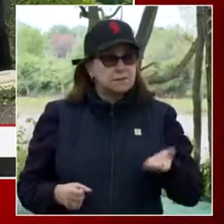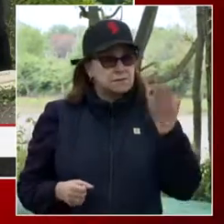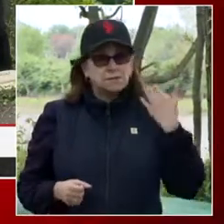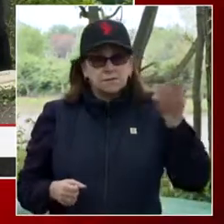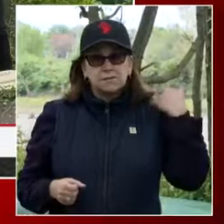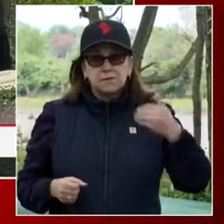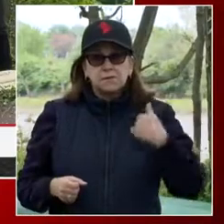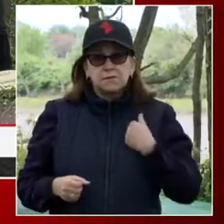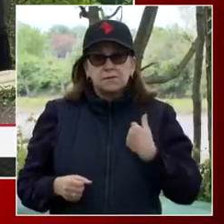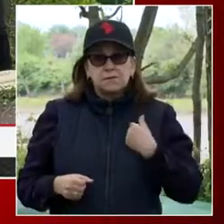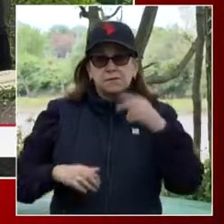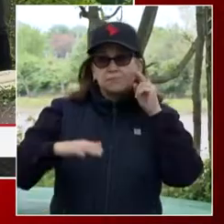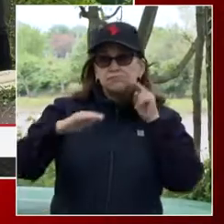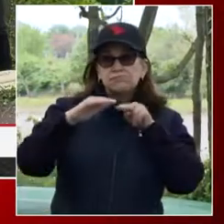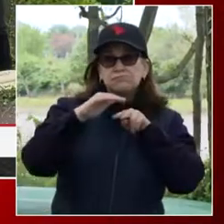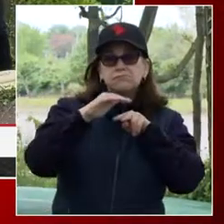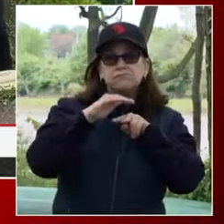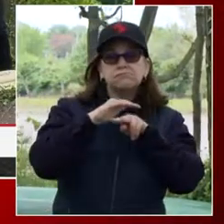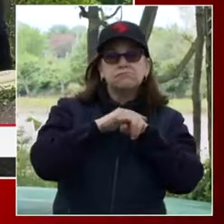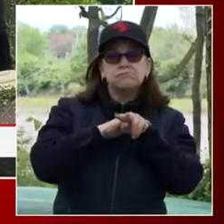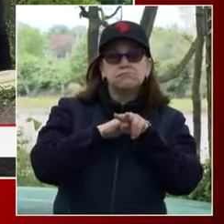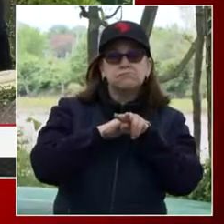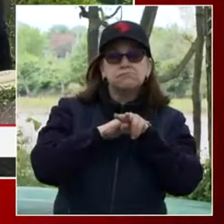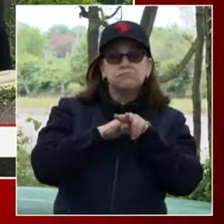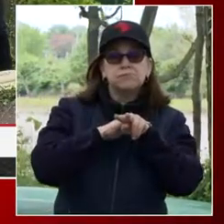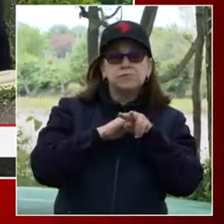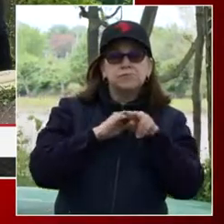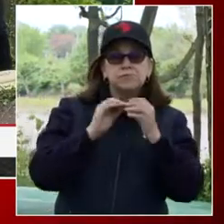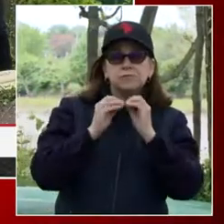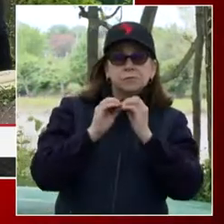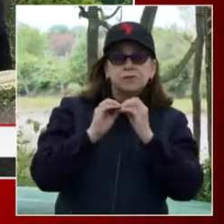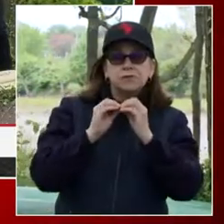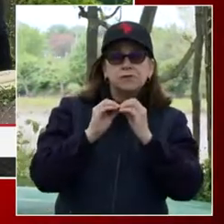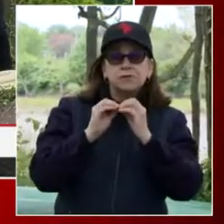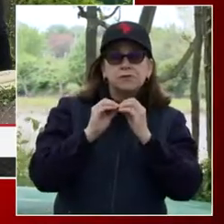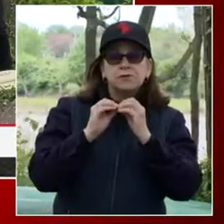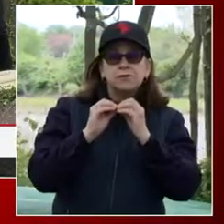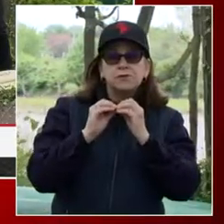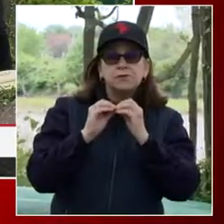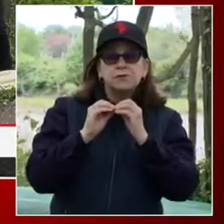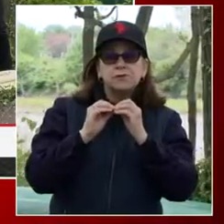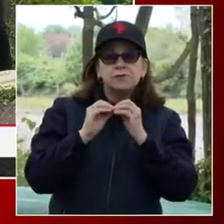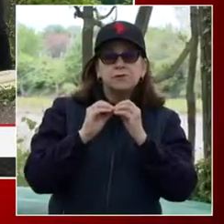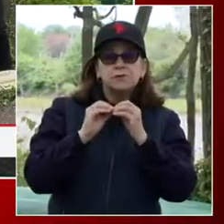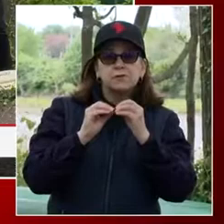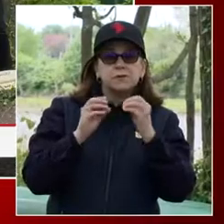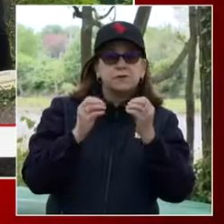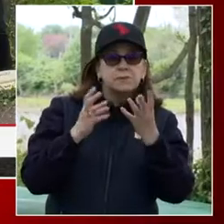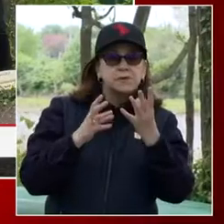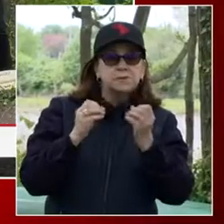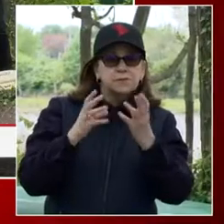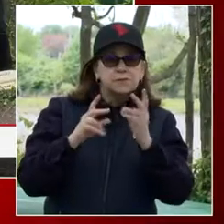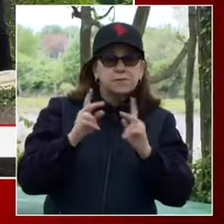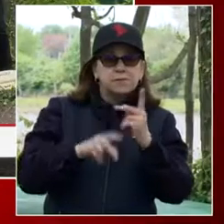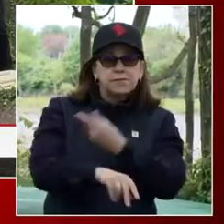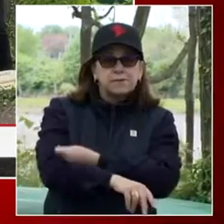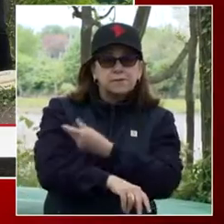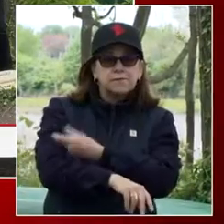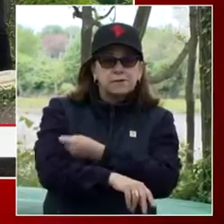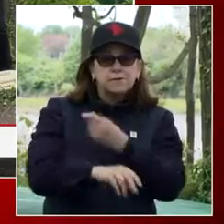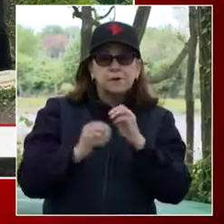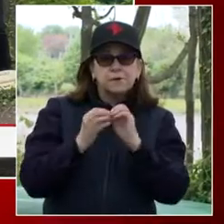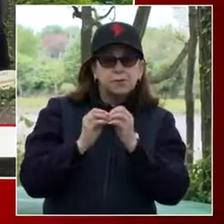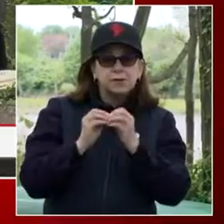of forecasted where we thought we would be with our numbers of infection and with vaccination with an eye towards